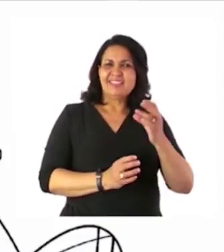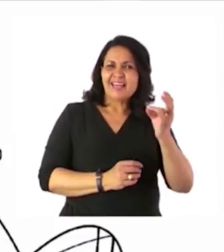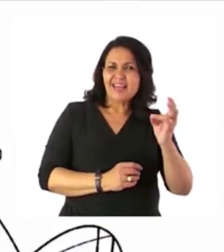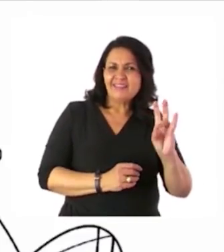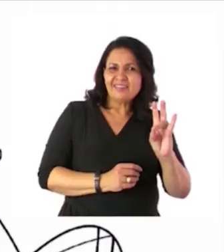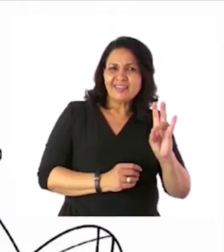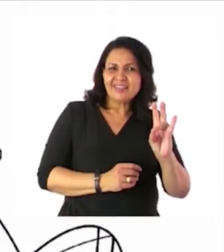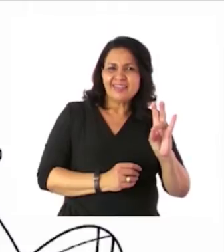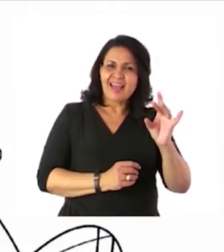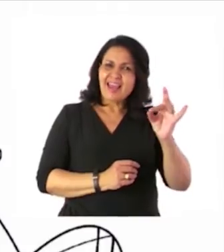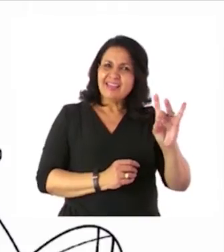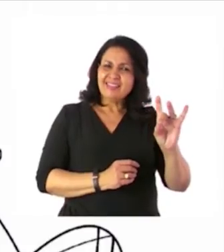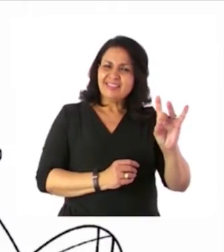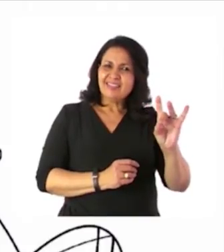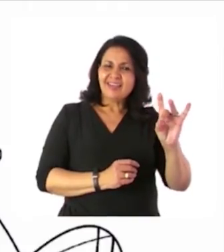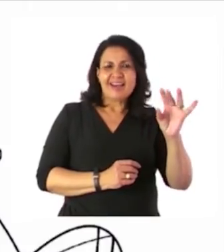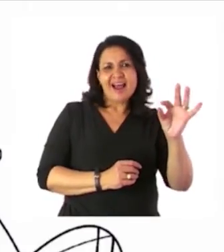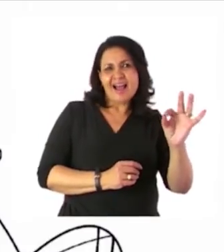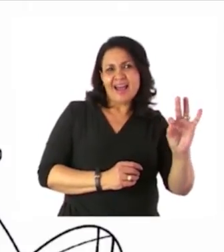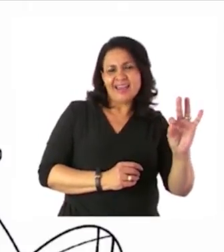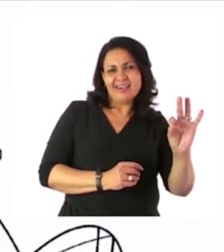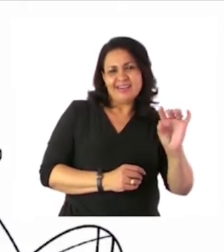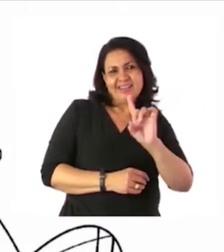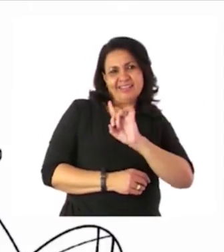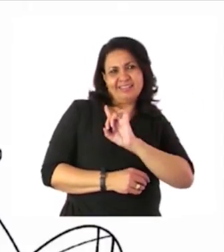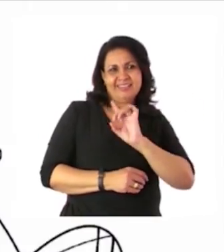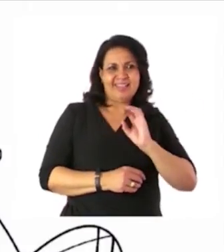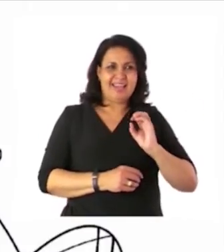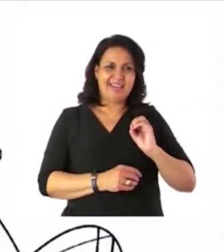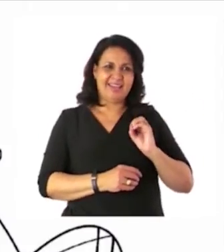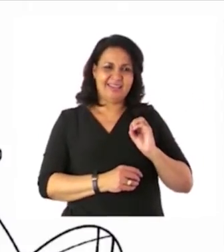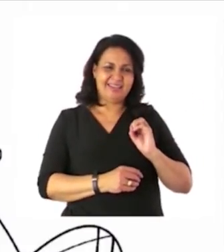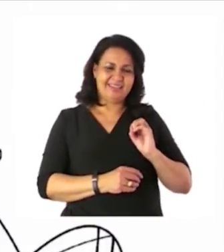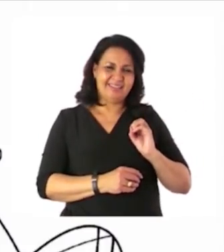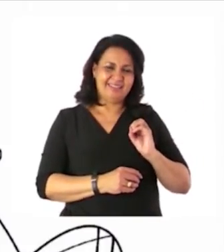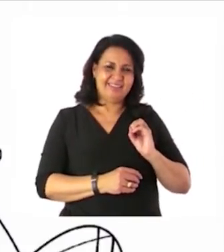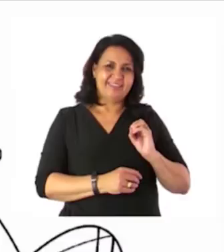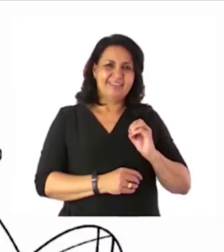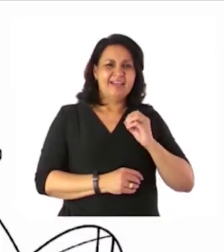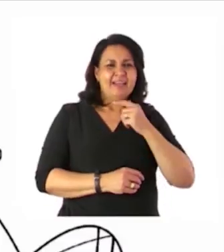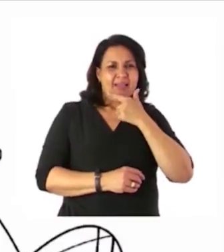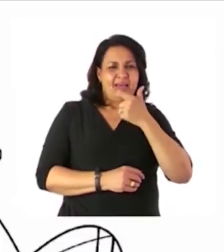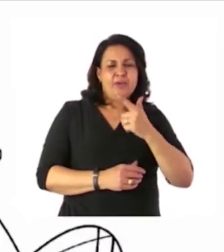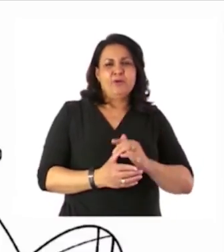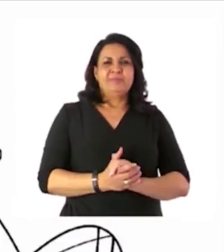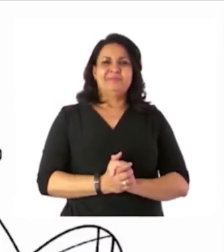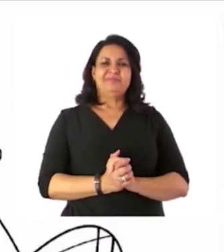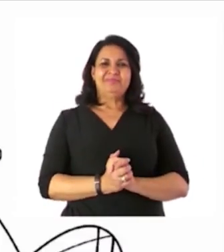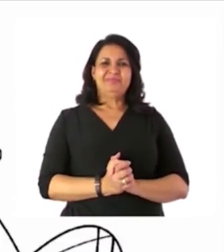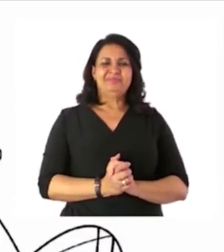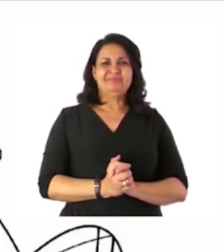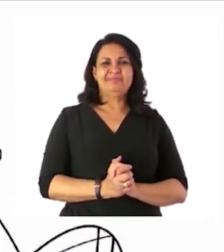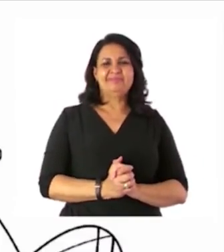eight nine ten thank you so much for telling me that i was